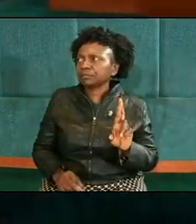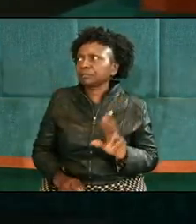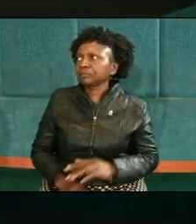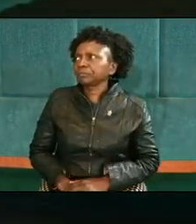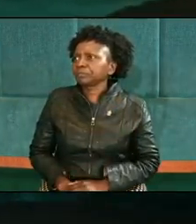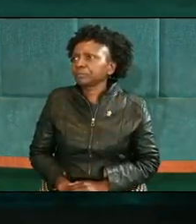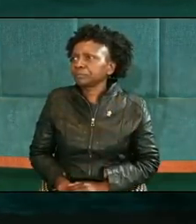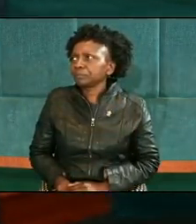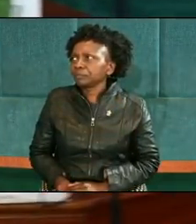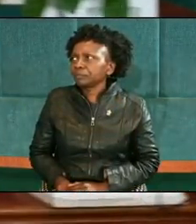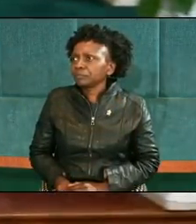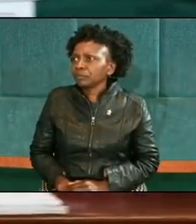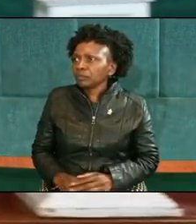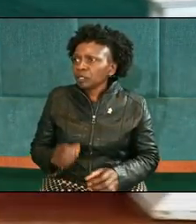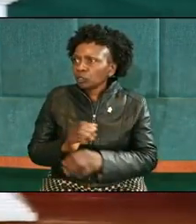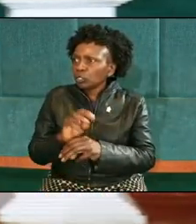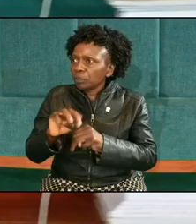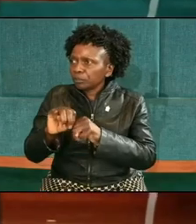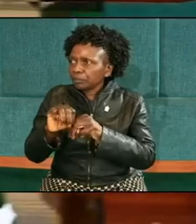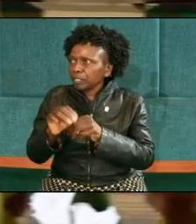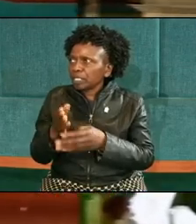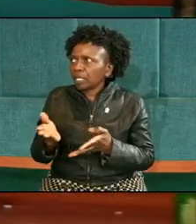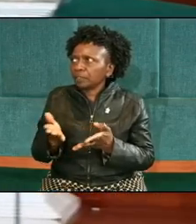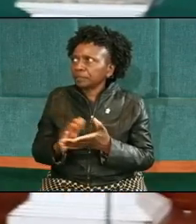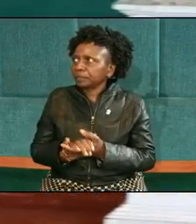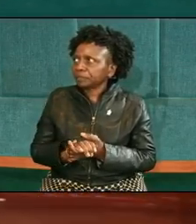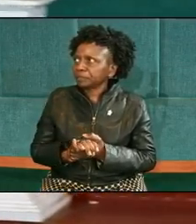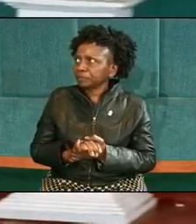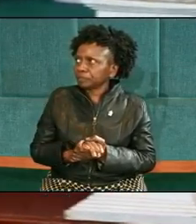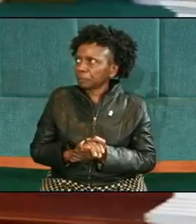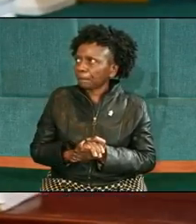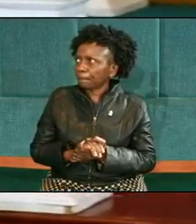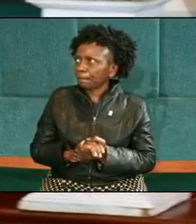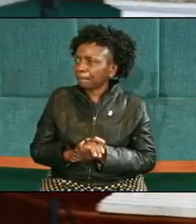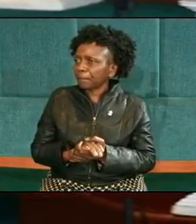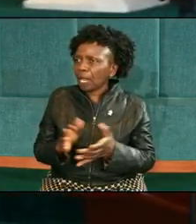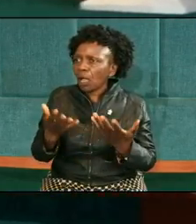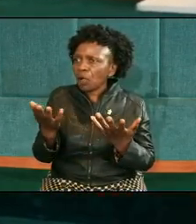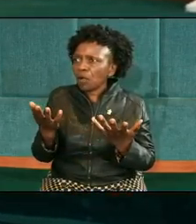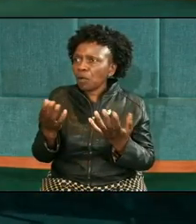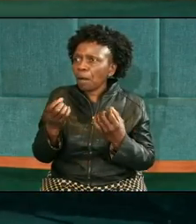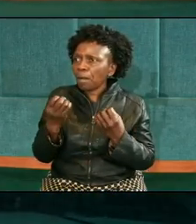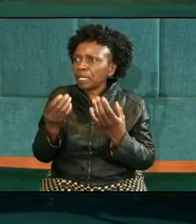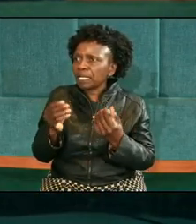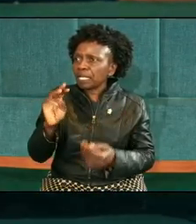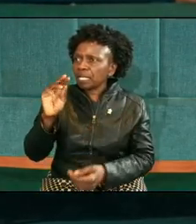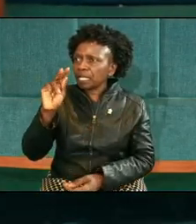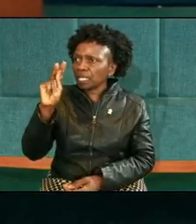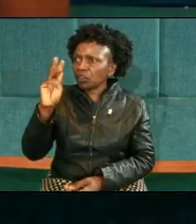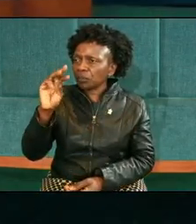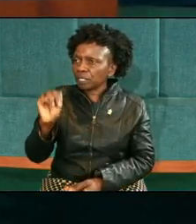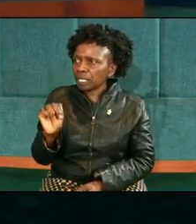here. So calculate 550 miles in kilometers for me. How much is that?